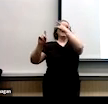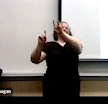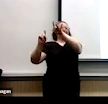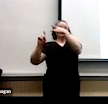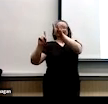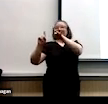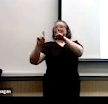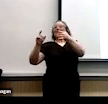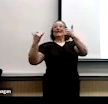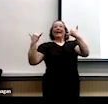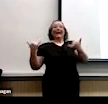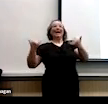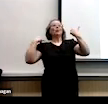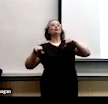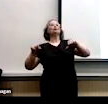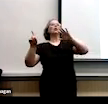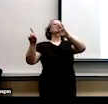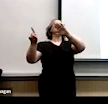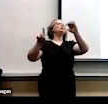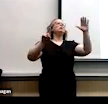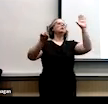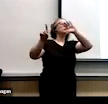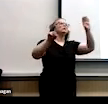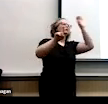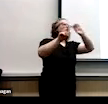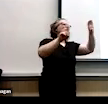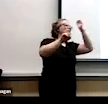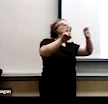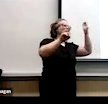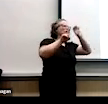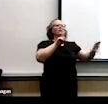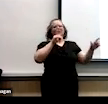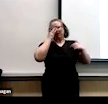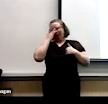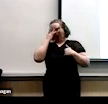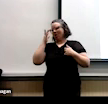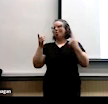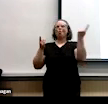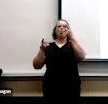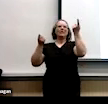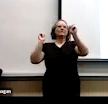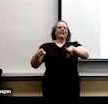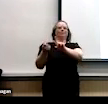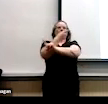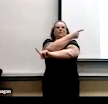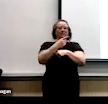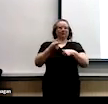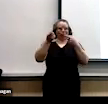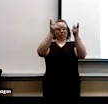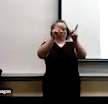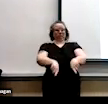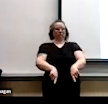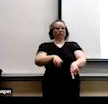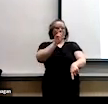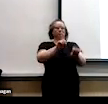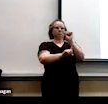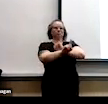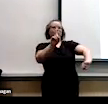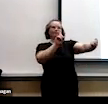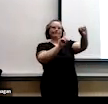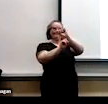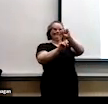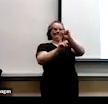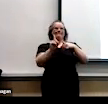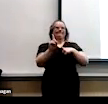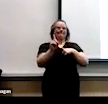in the CP clinic and the spina bifida clinic, and everyone knew that they could call Dorothy no matter what their problem was. Didn't matter what it was, Dorothy would either answer it or she would direct